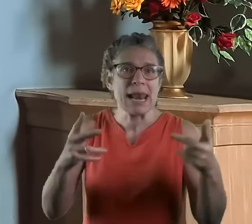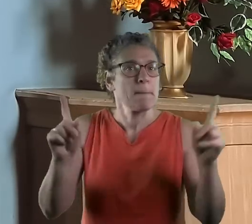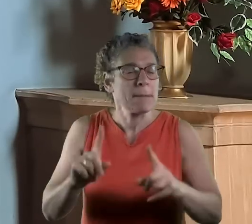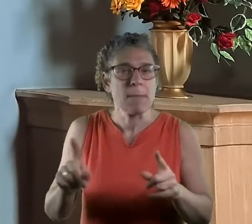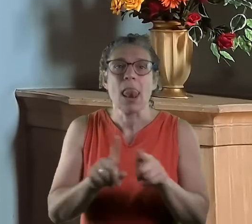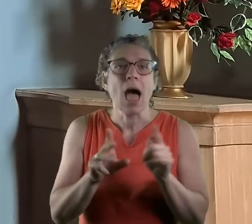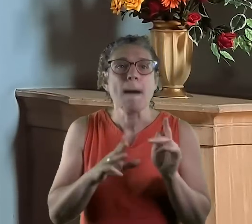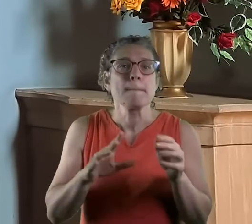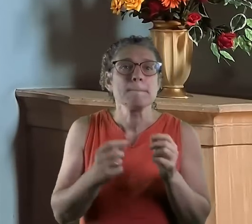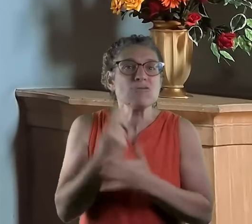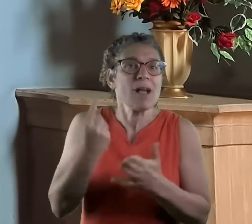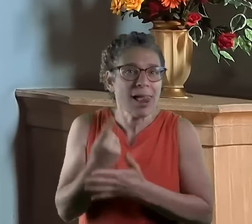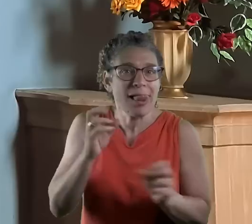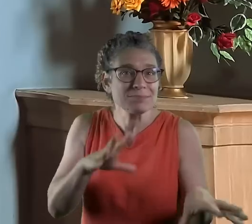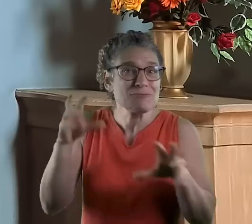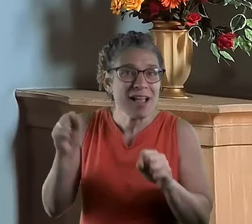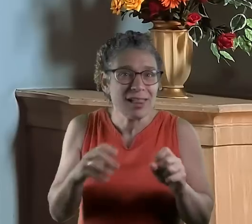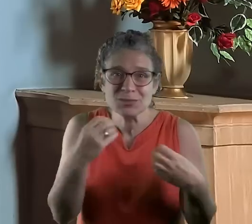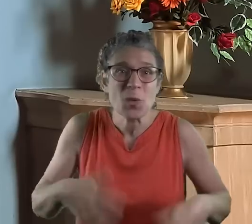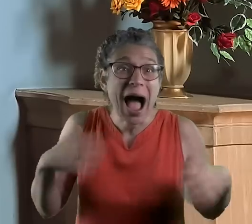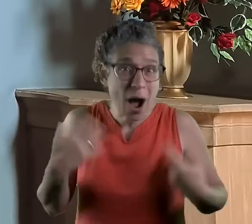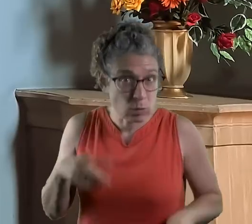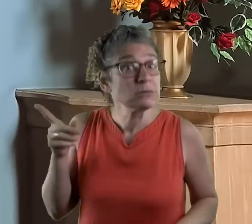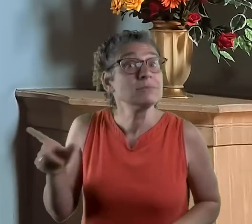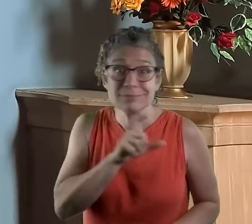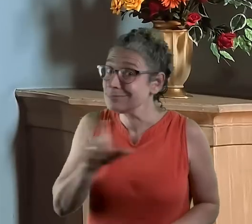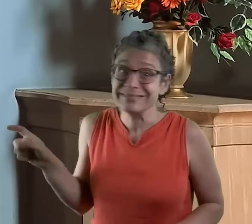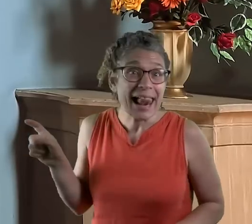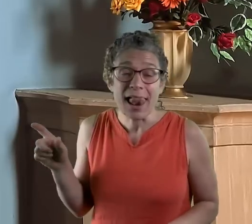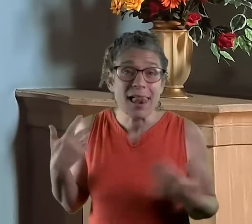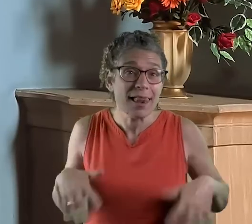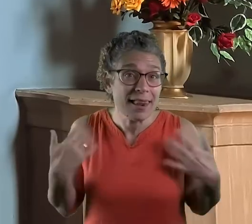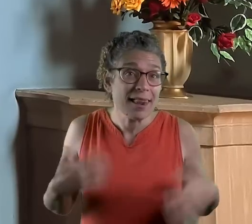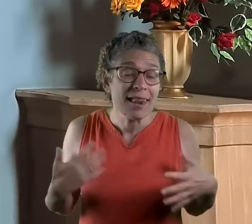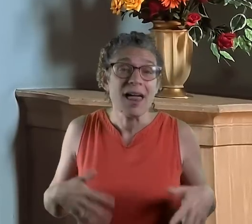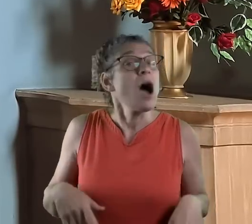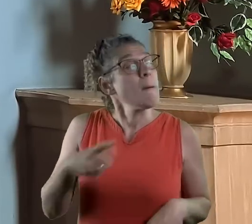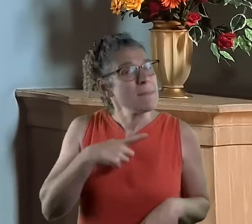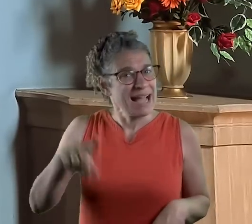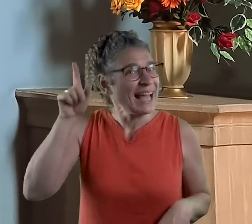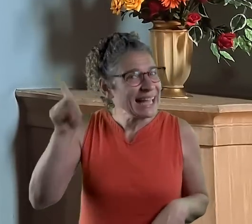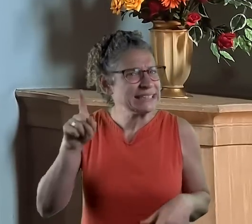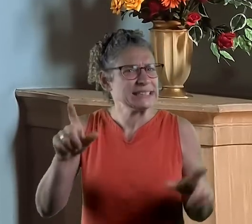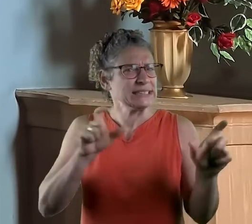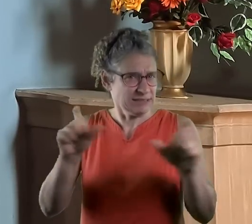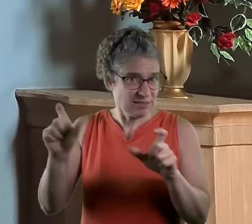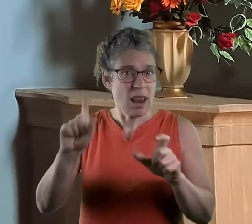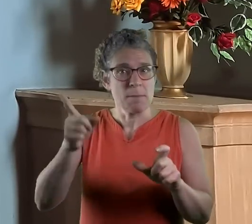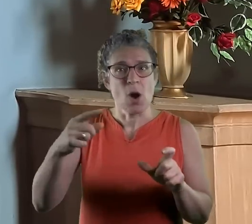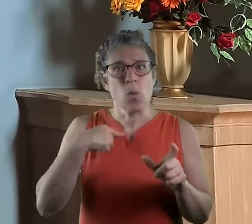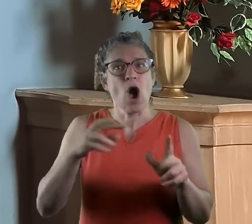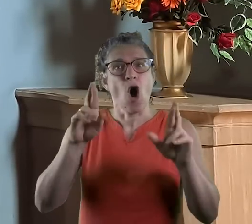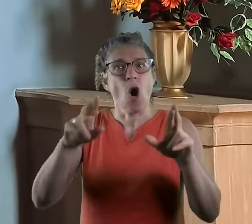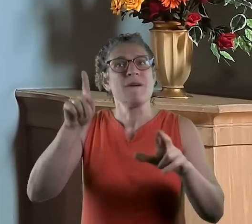through miracles he performed, and he's still performing those today. Our ultimate hope, however, is for a more